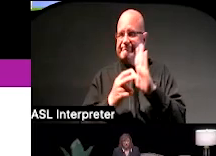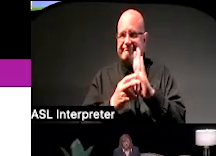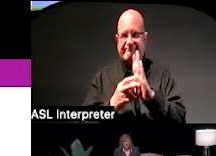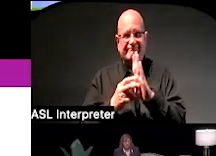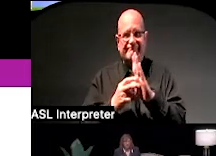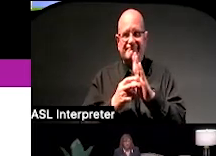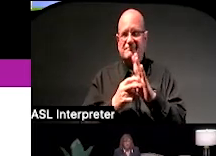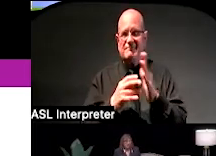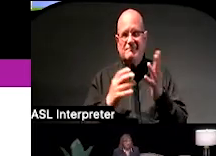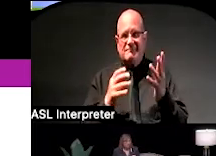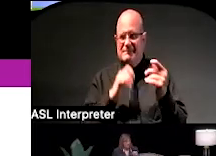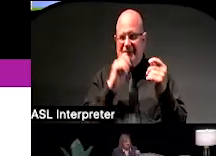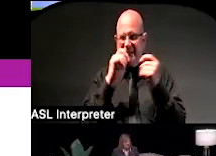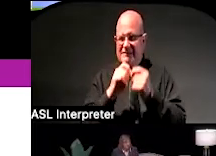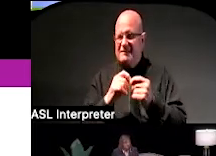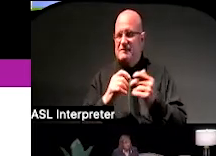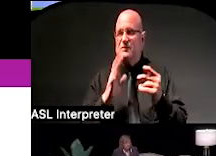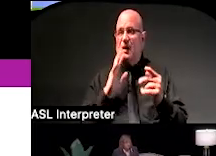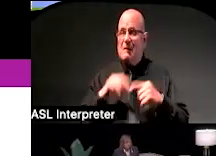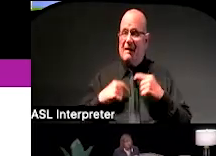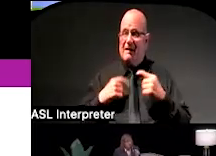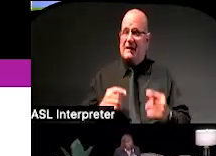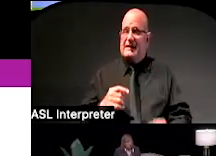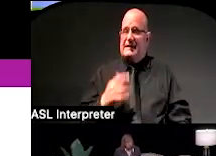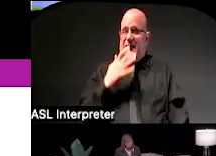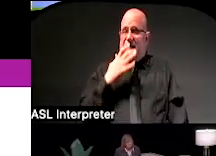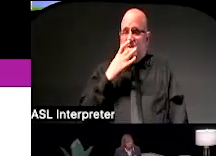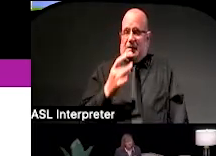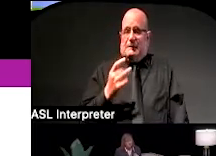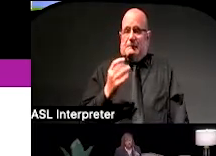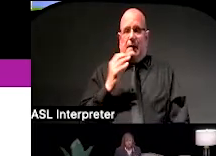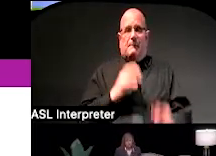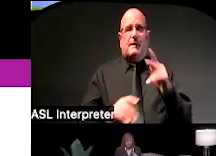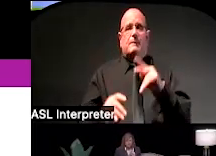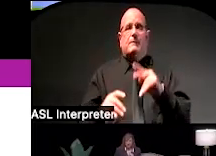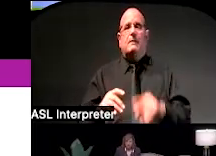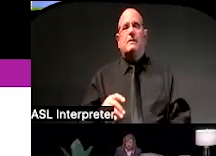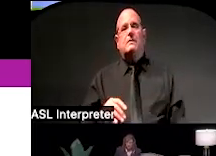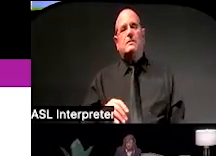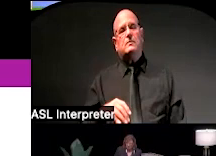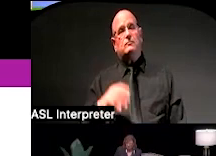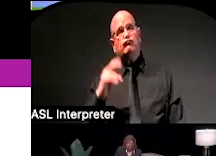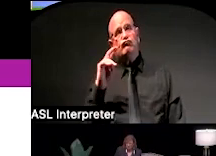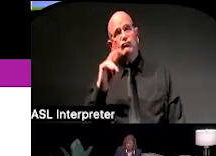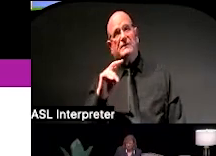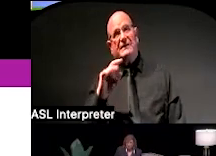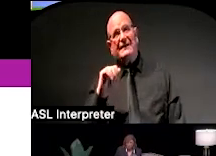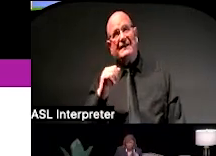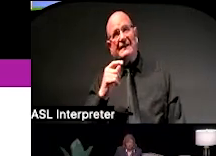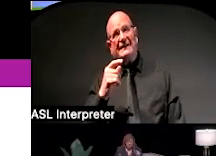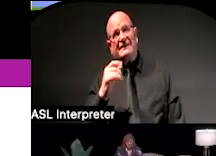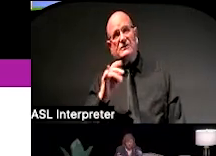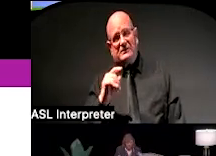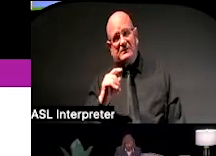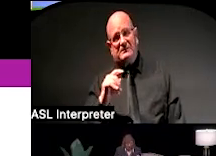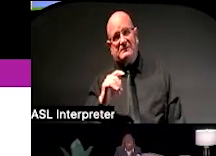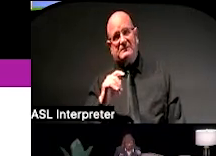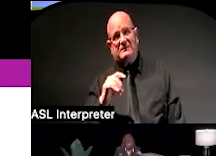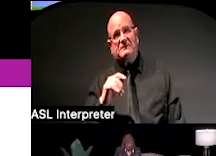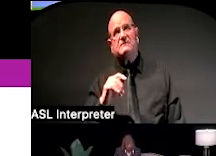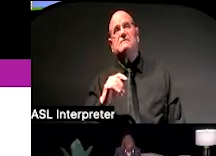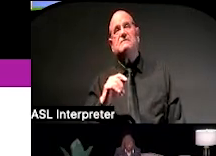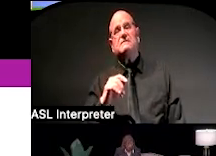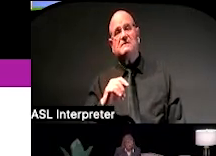all day, right? Interestingly, a lot of people like to look at aging, just the fact